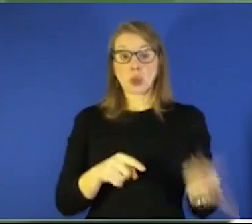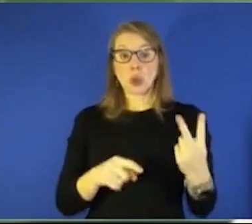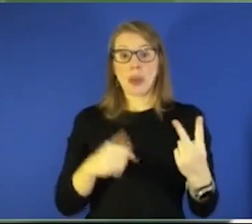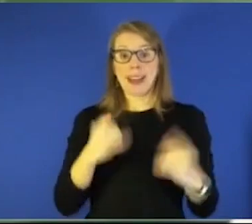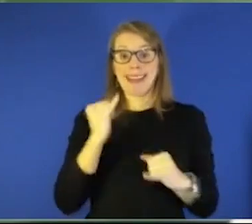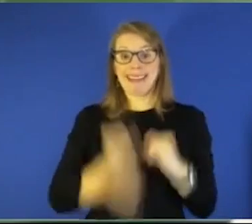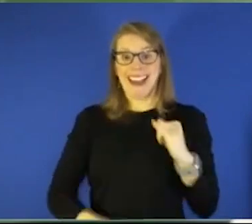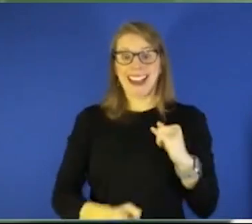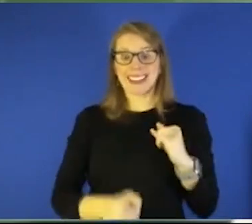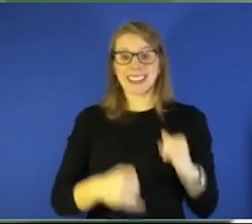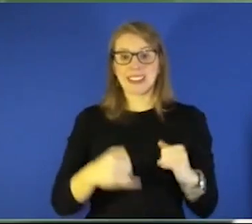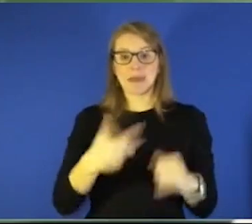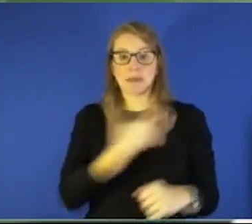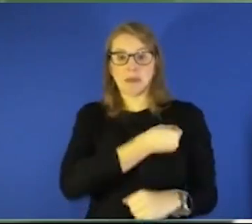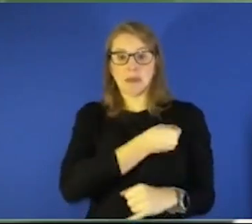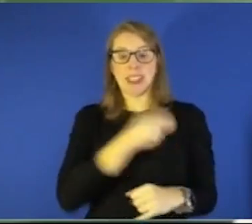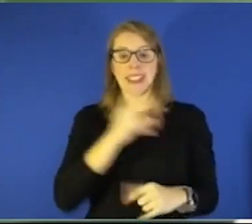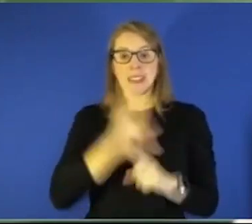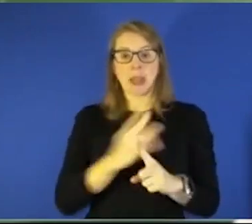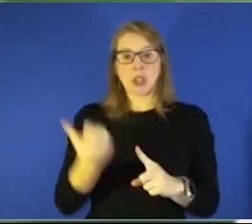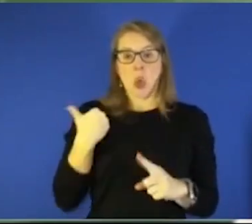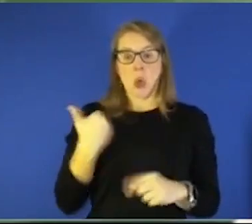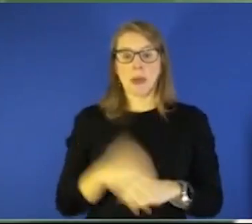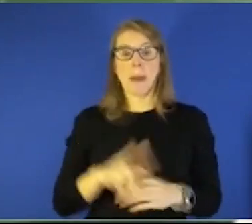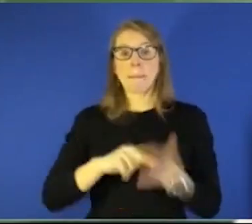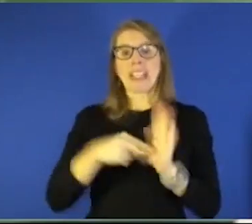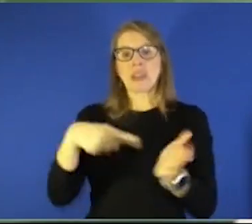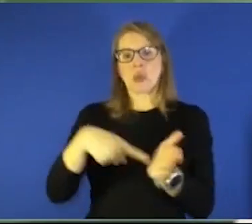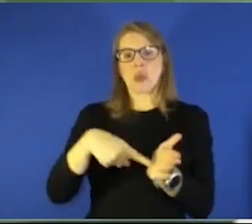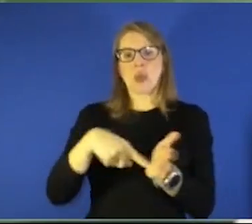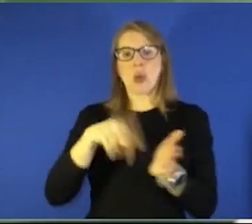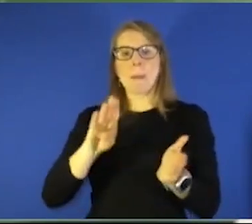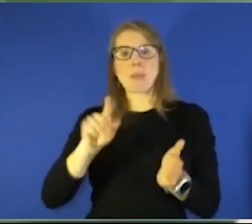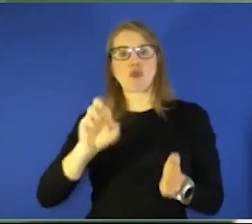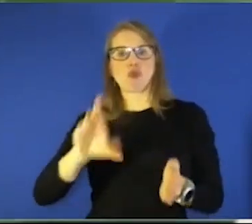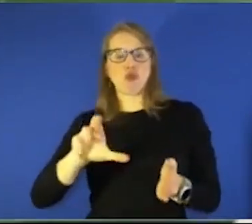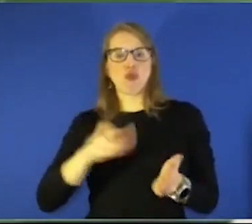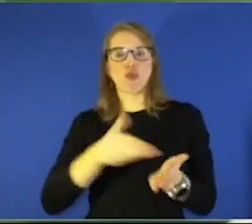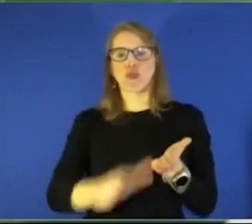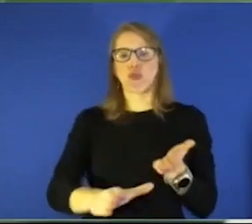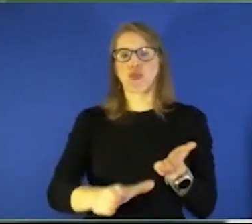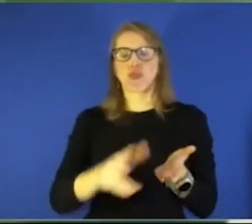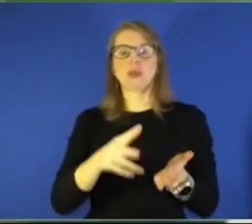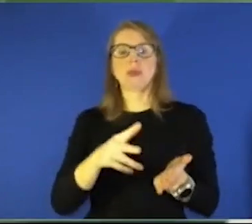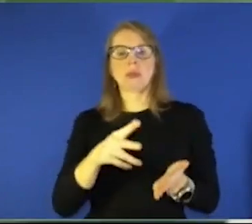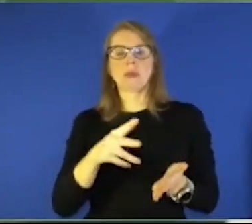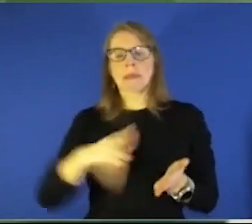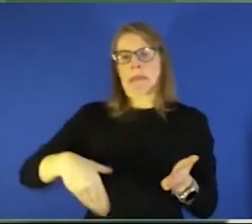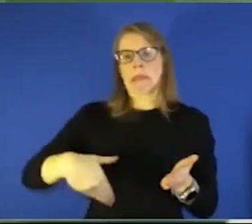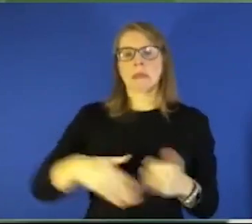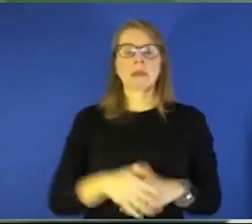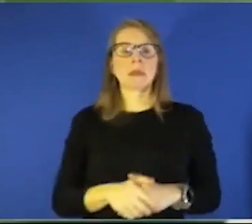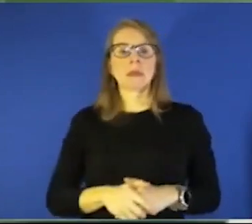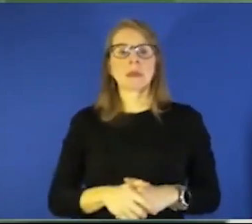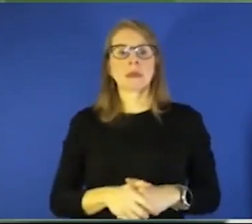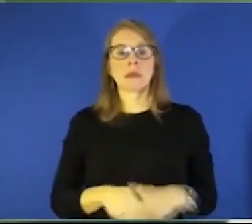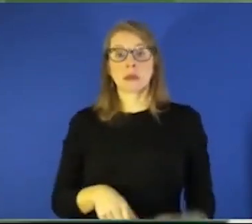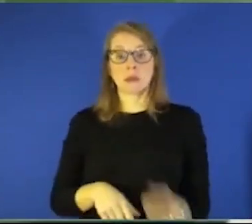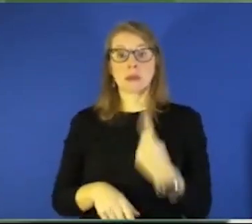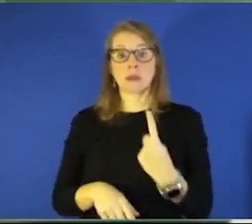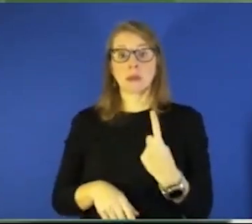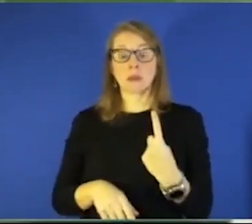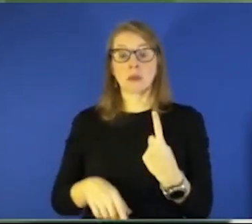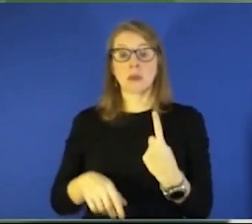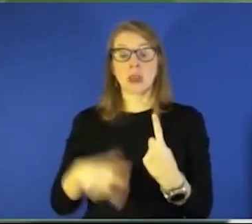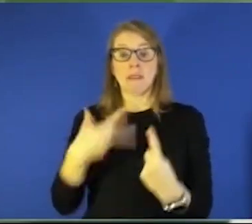over 6 months ago. In other words, they were due for their booster and had not gotten it. And there was not a single vaccinated patient